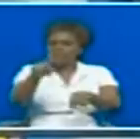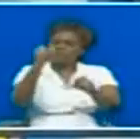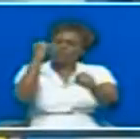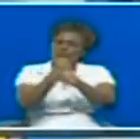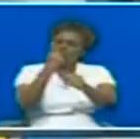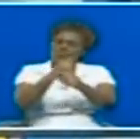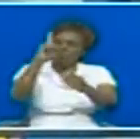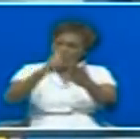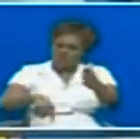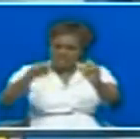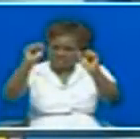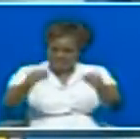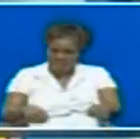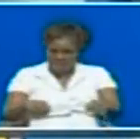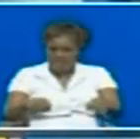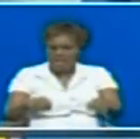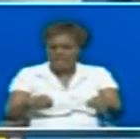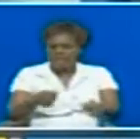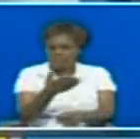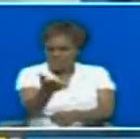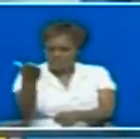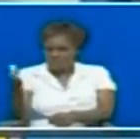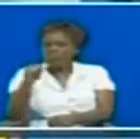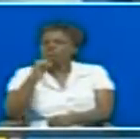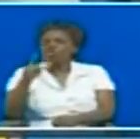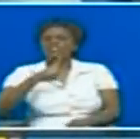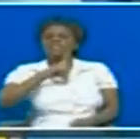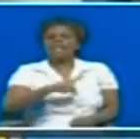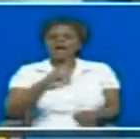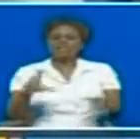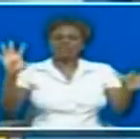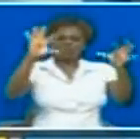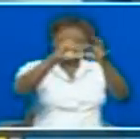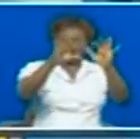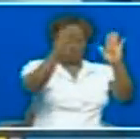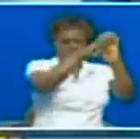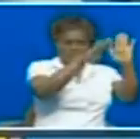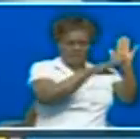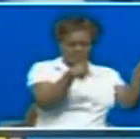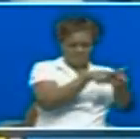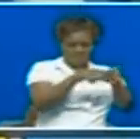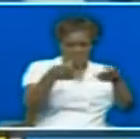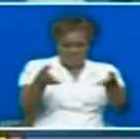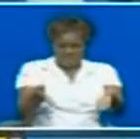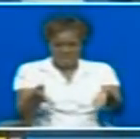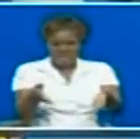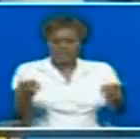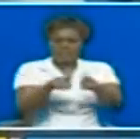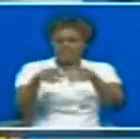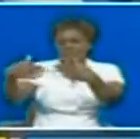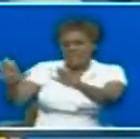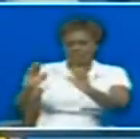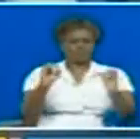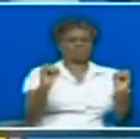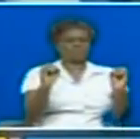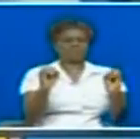do so that those who are not lucky enough to join a program like this are also not left behind.